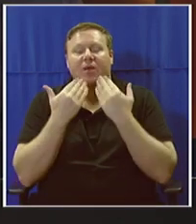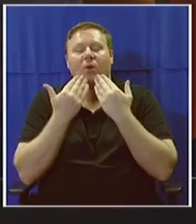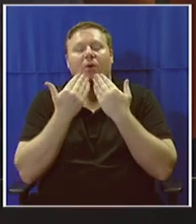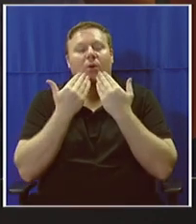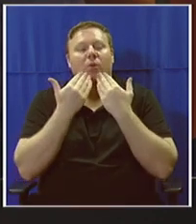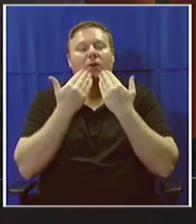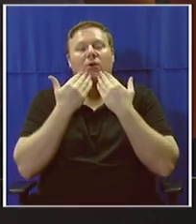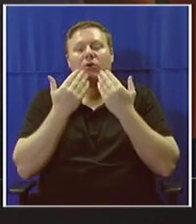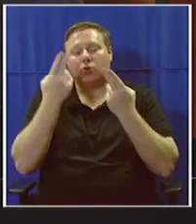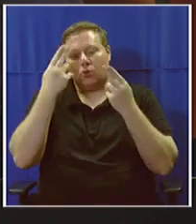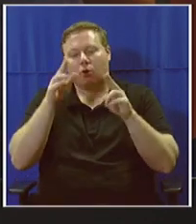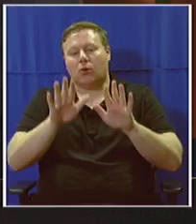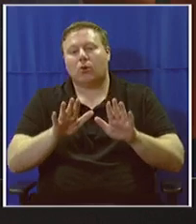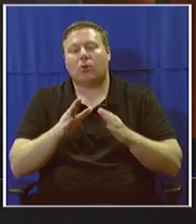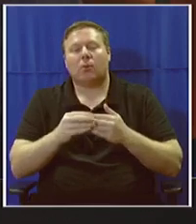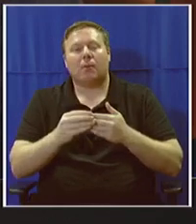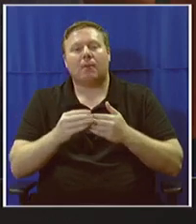Thank you, Honorable Member.